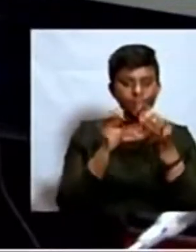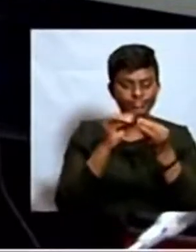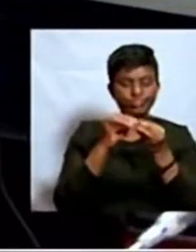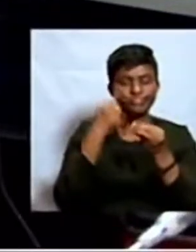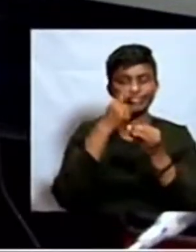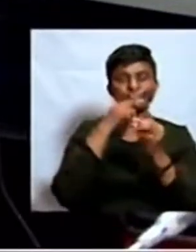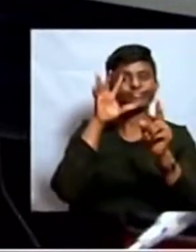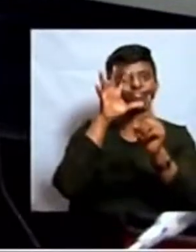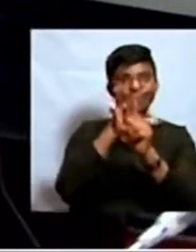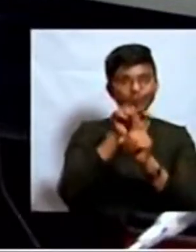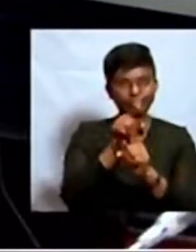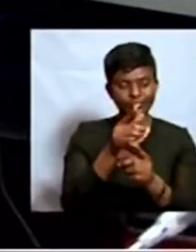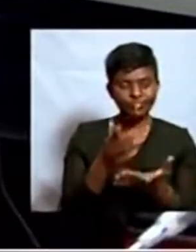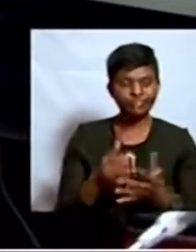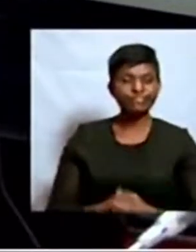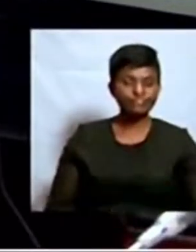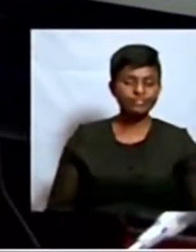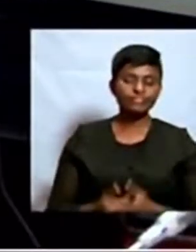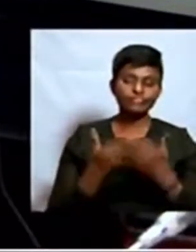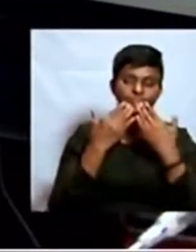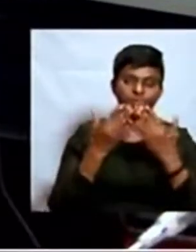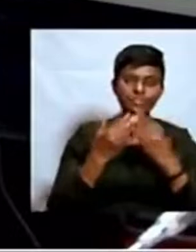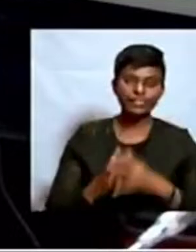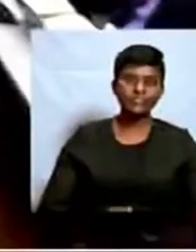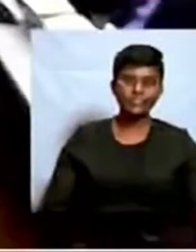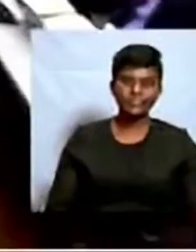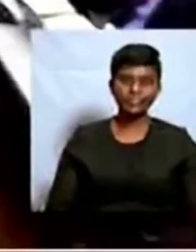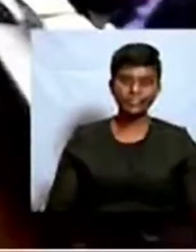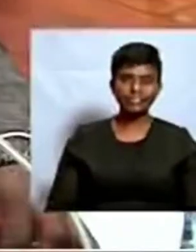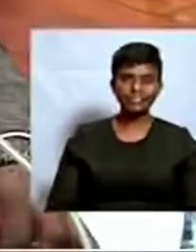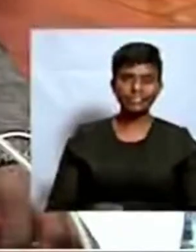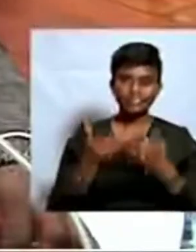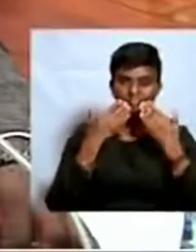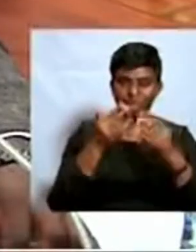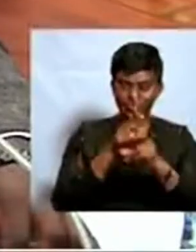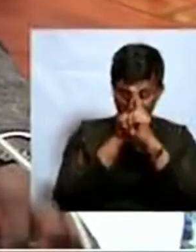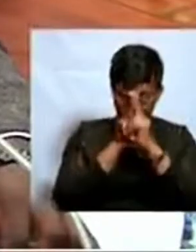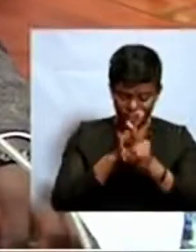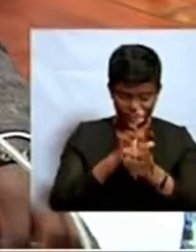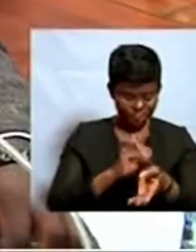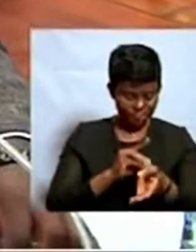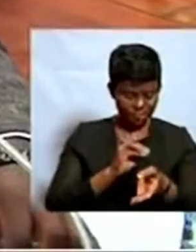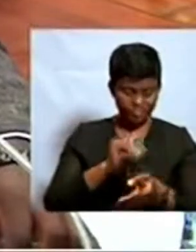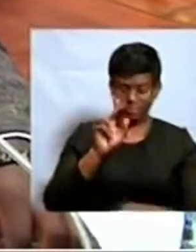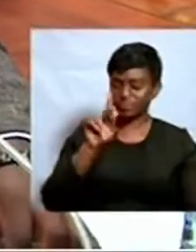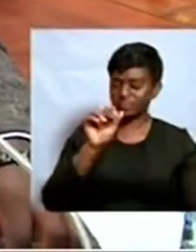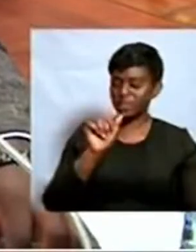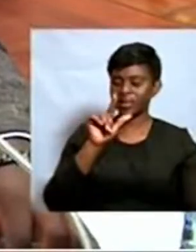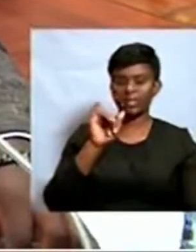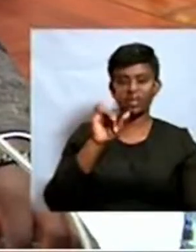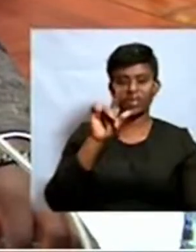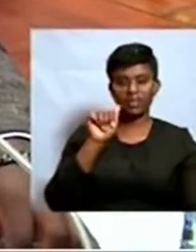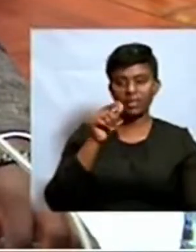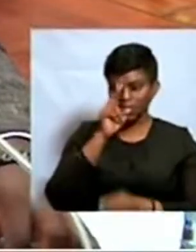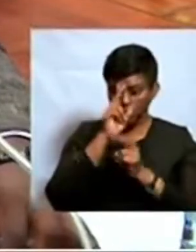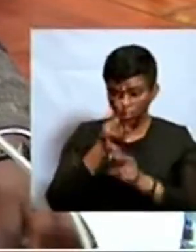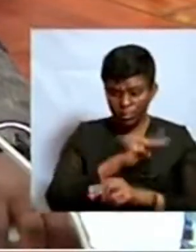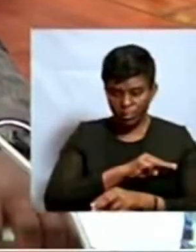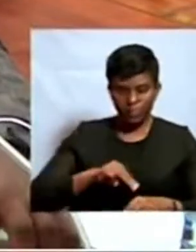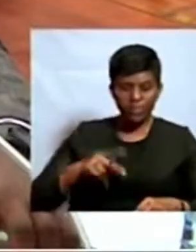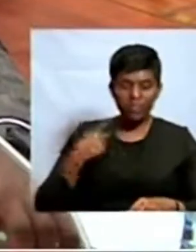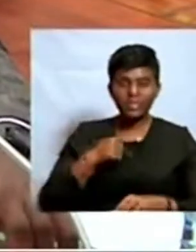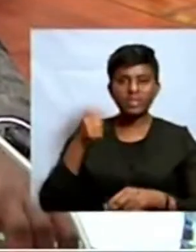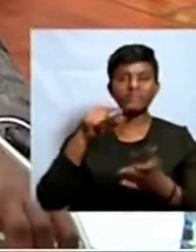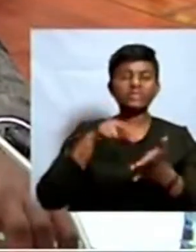you. Thank you. Thank you so much, Honorable Dr. Kalila. I think the honorable members are on